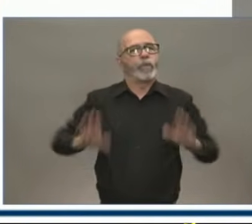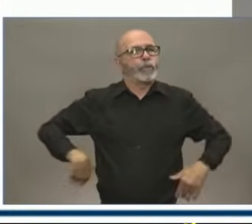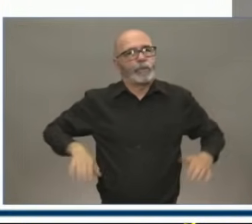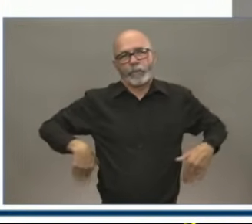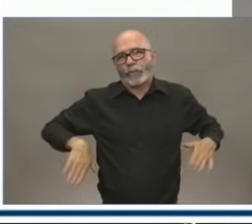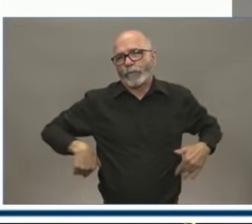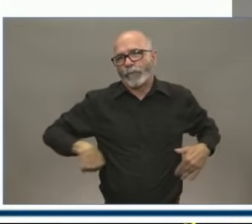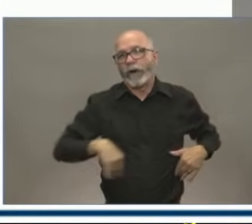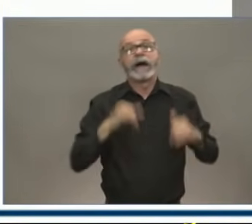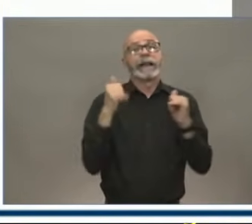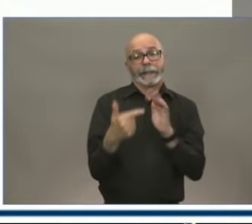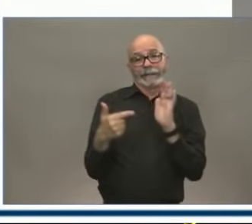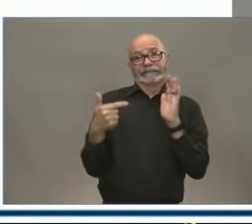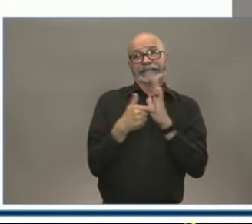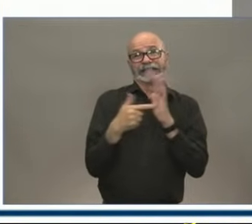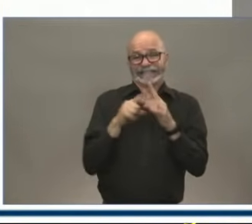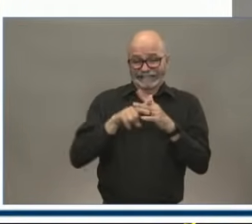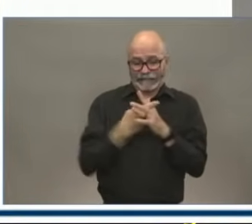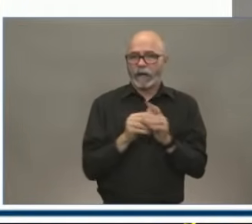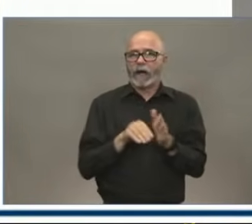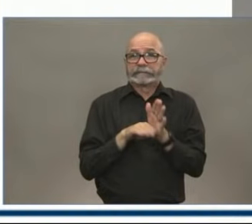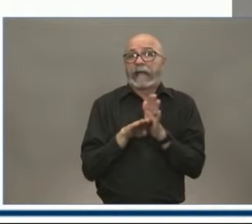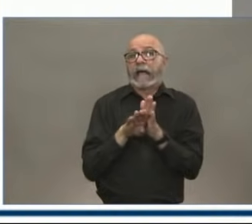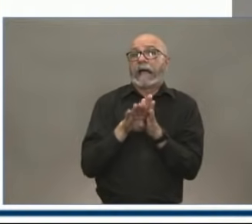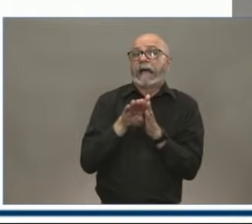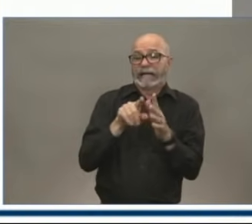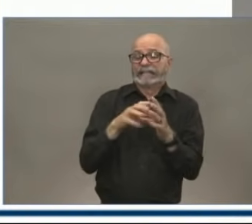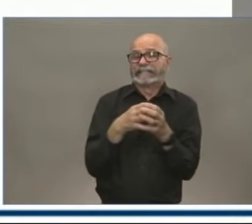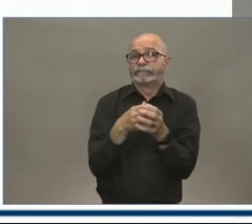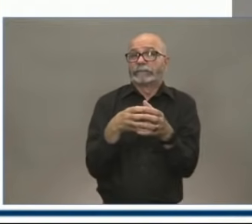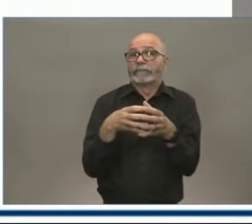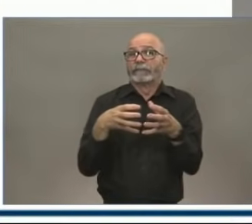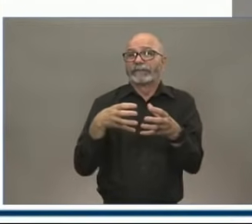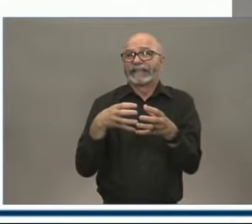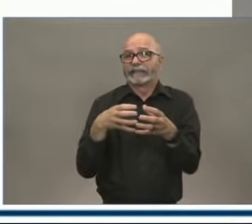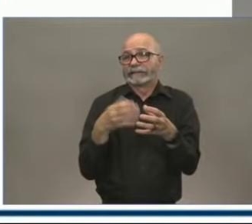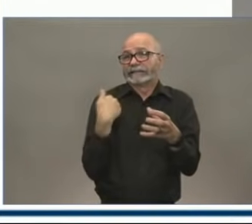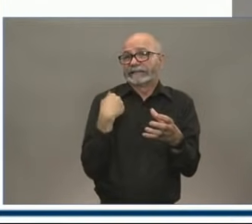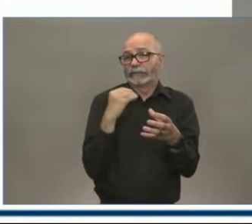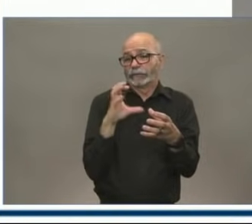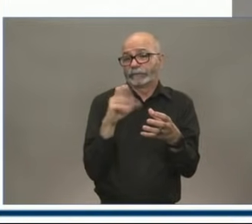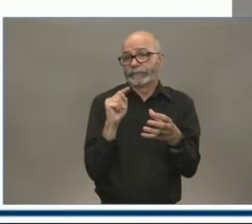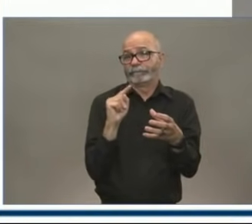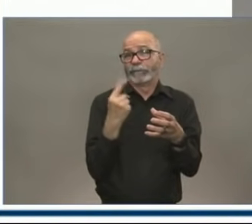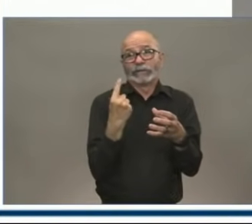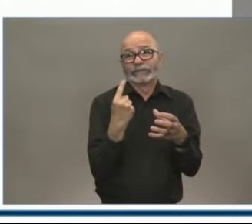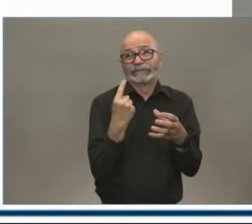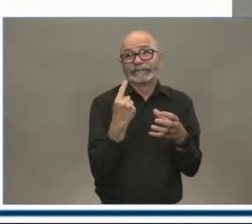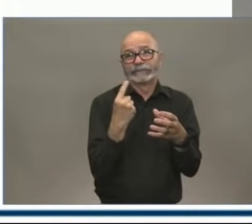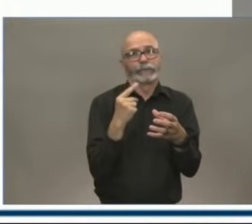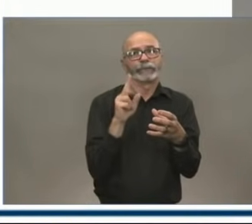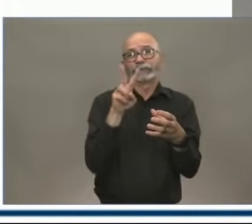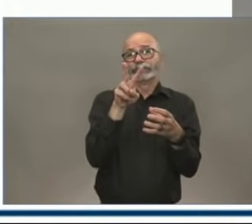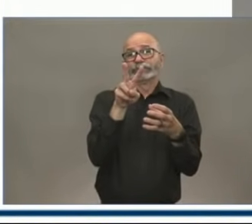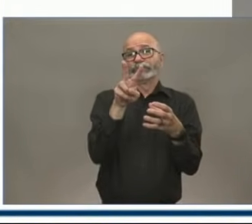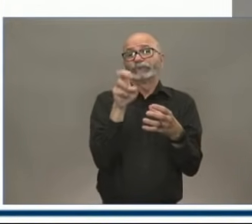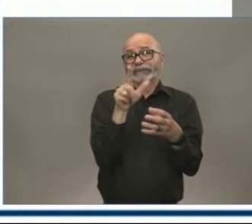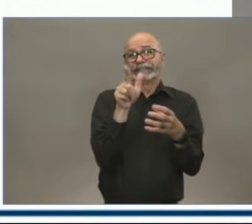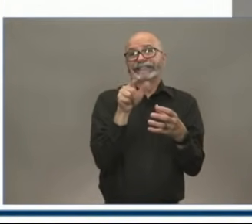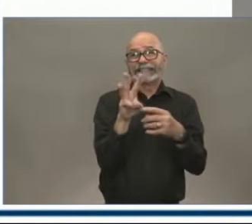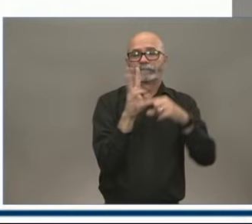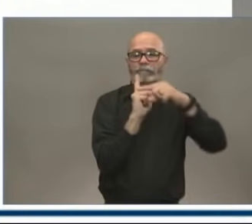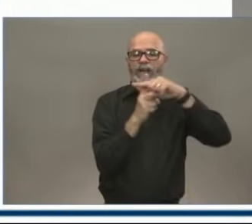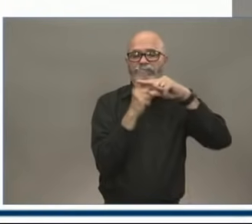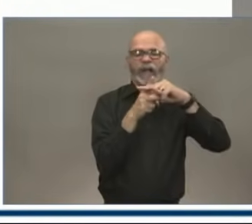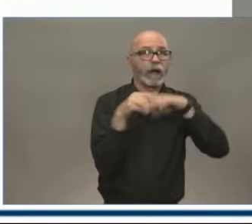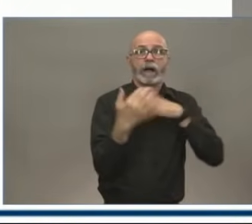we officially started that October 1st, we've now had 226 total cases. 84 of